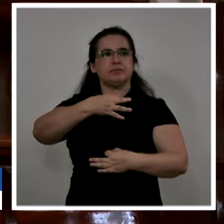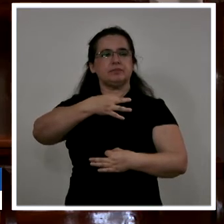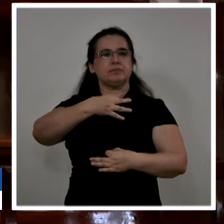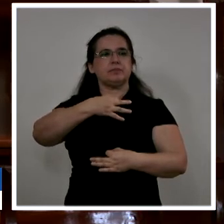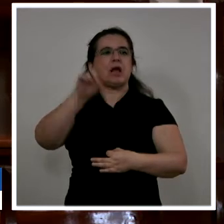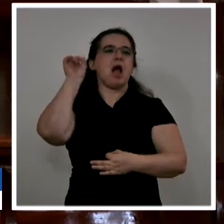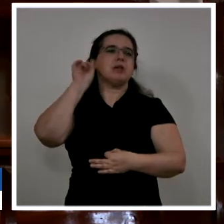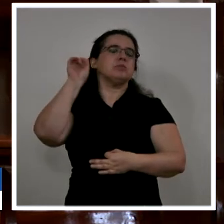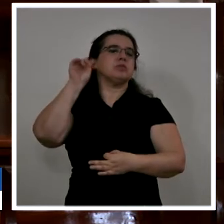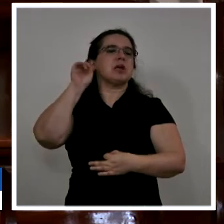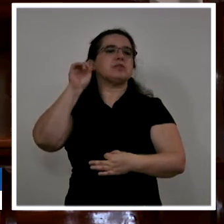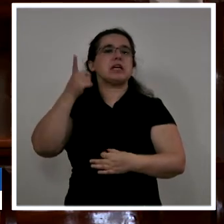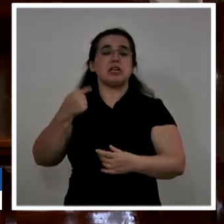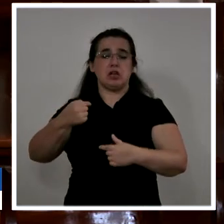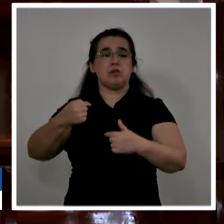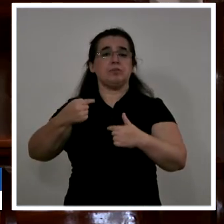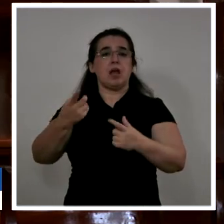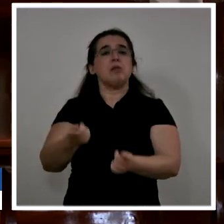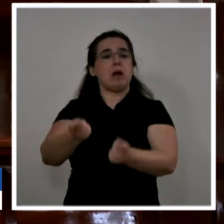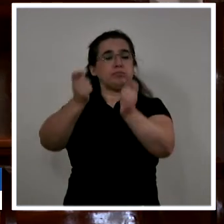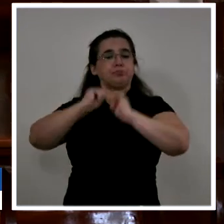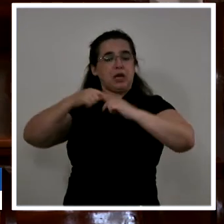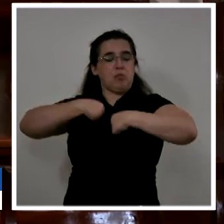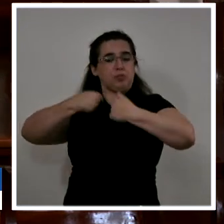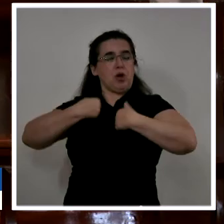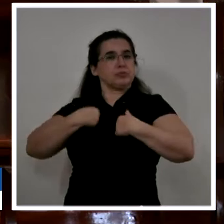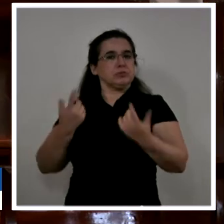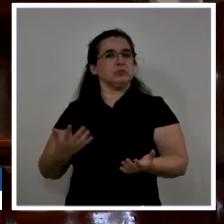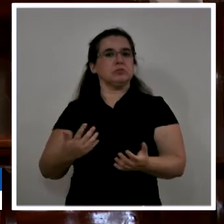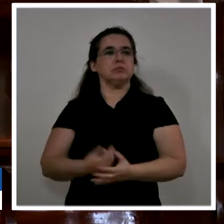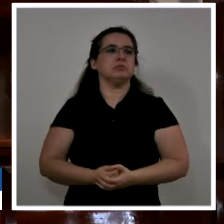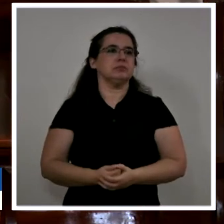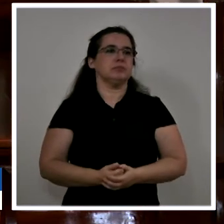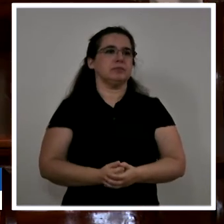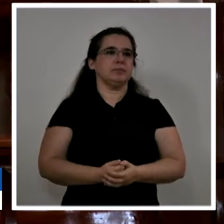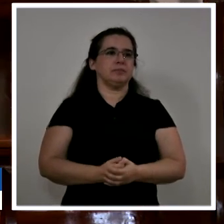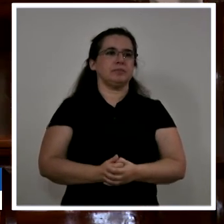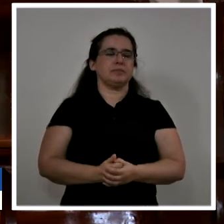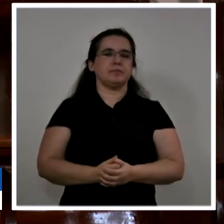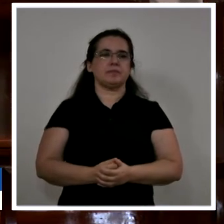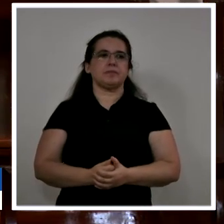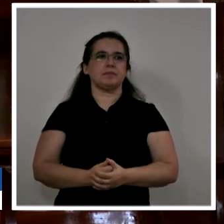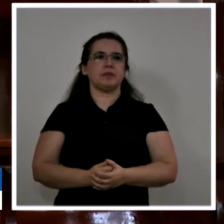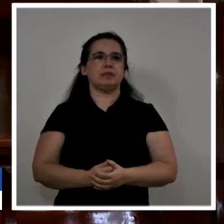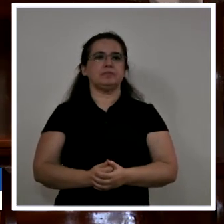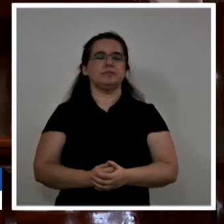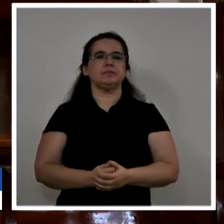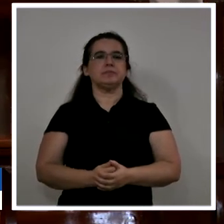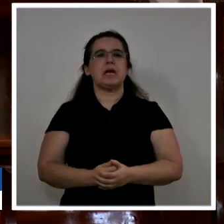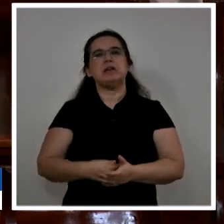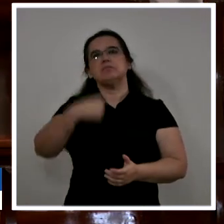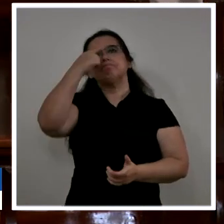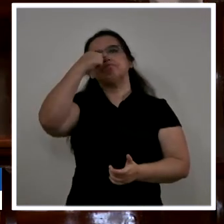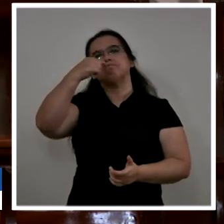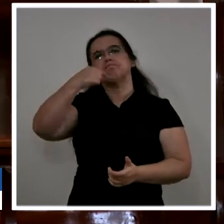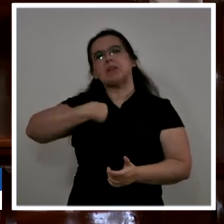a importância que nos atribuímos a nós próprios. The delusion that we have some privileged position in the universe. O engano de pensarmos que